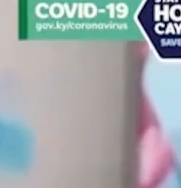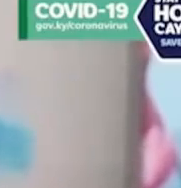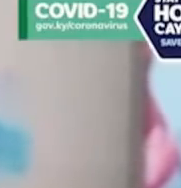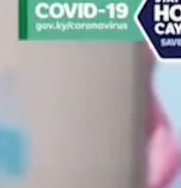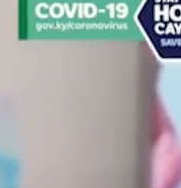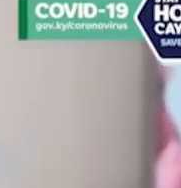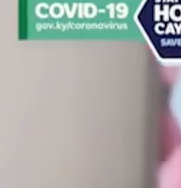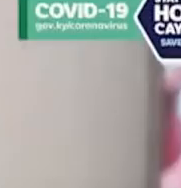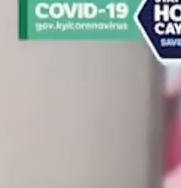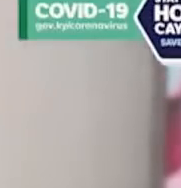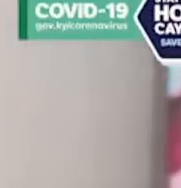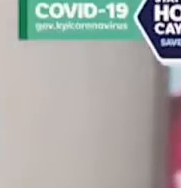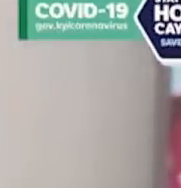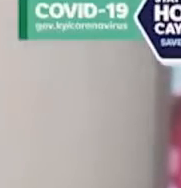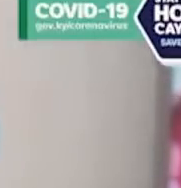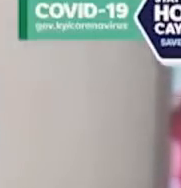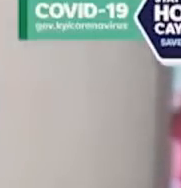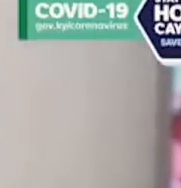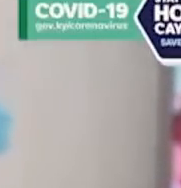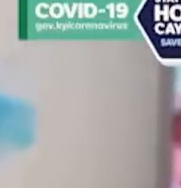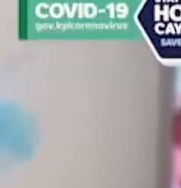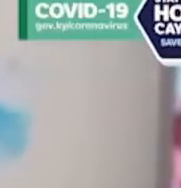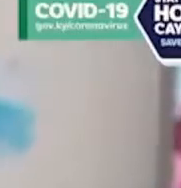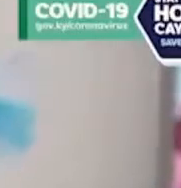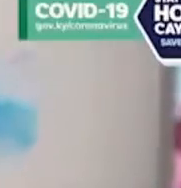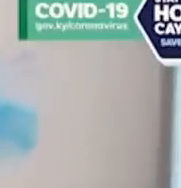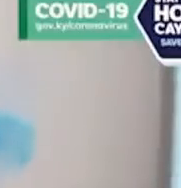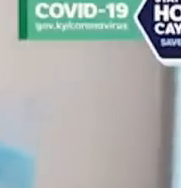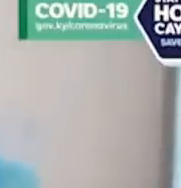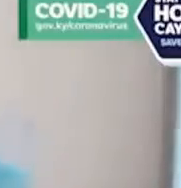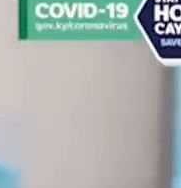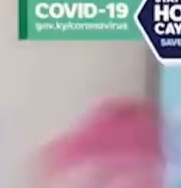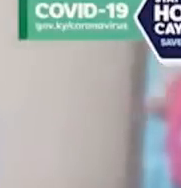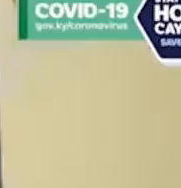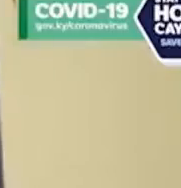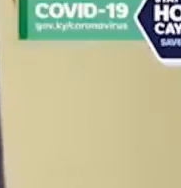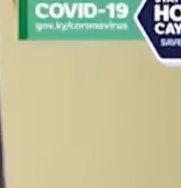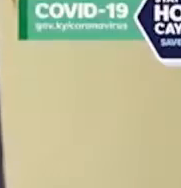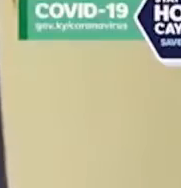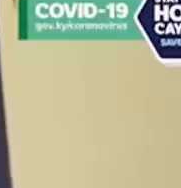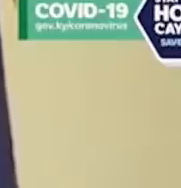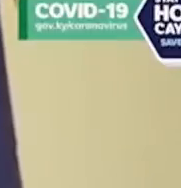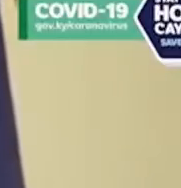I stay home for the love of our masqueraders.